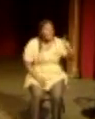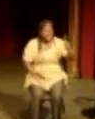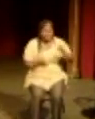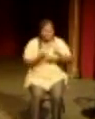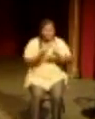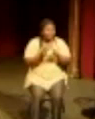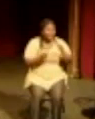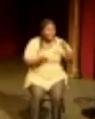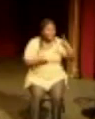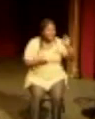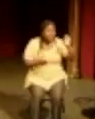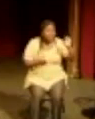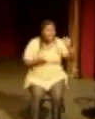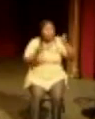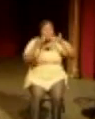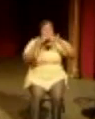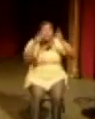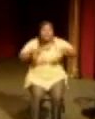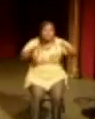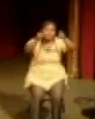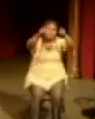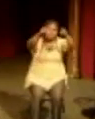recently Haney, up in the booth.